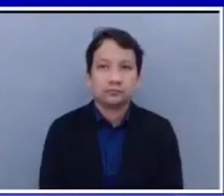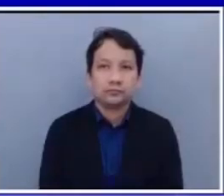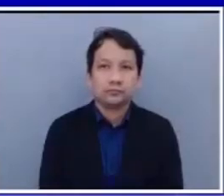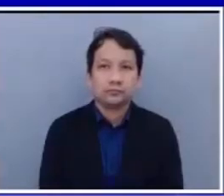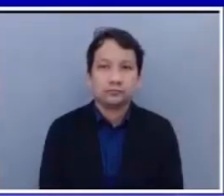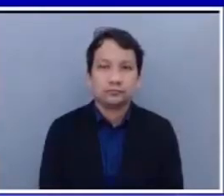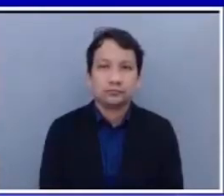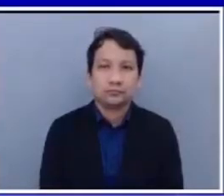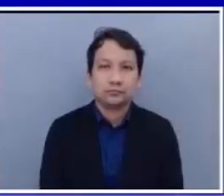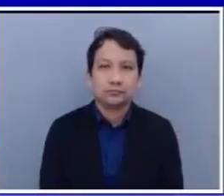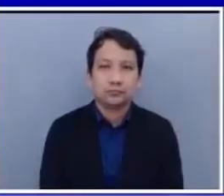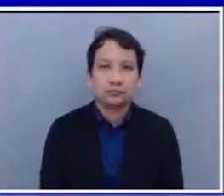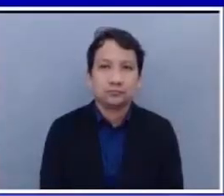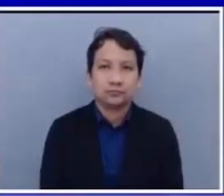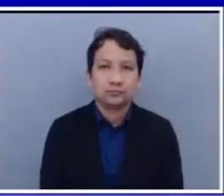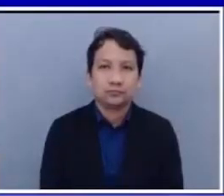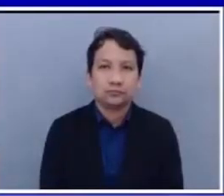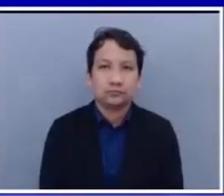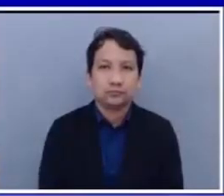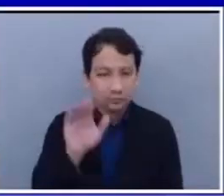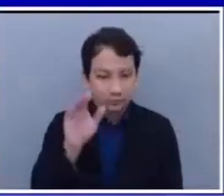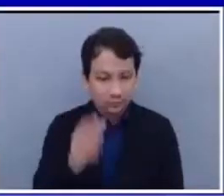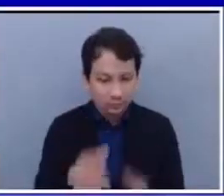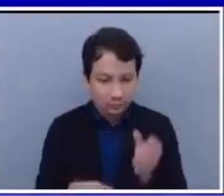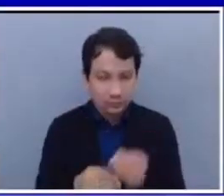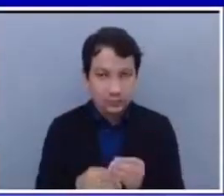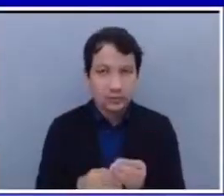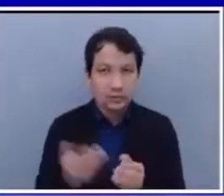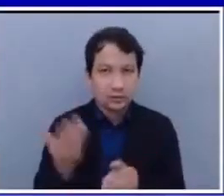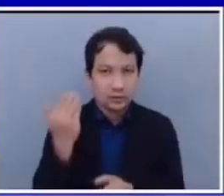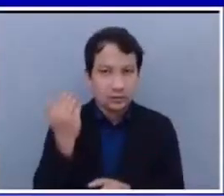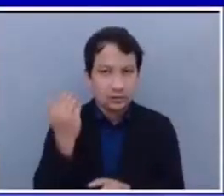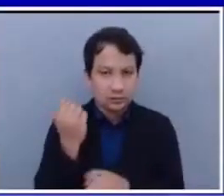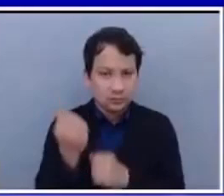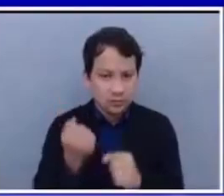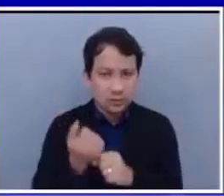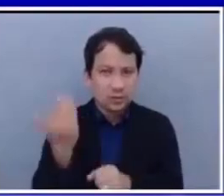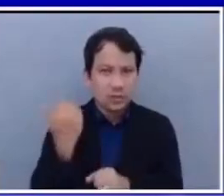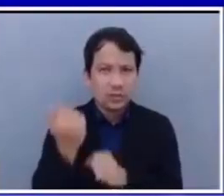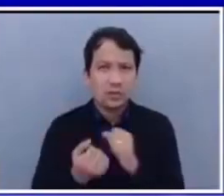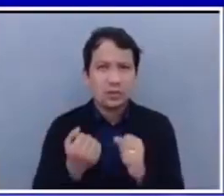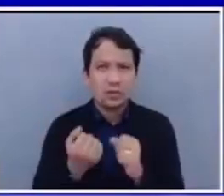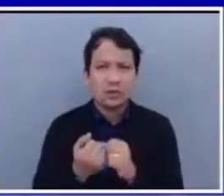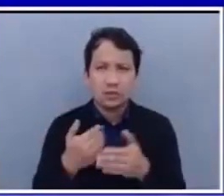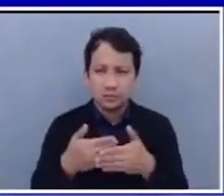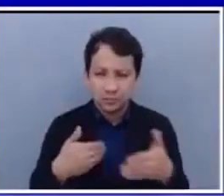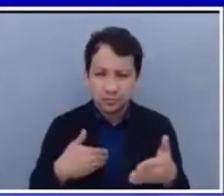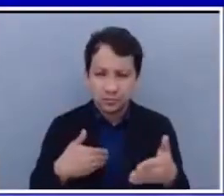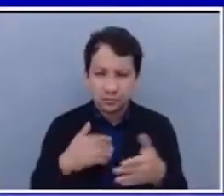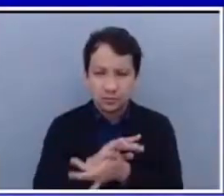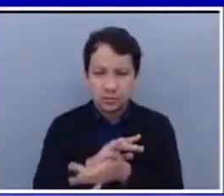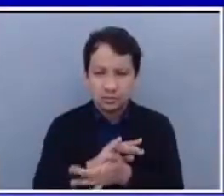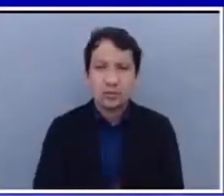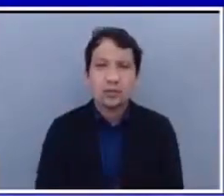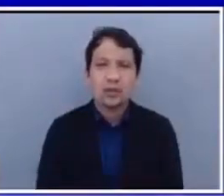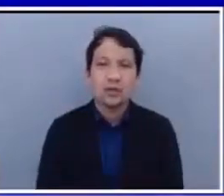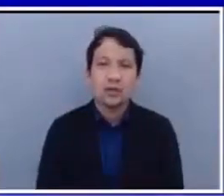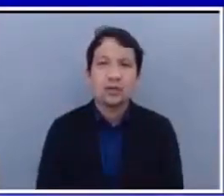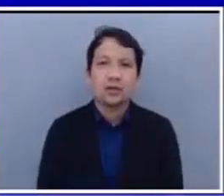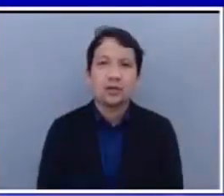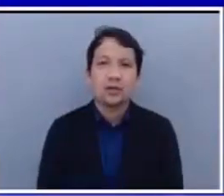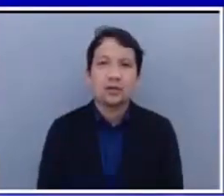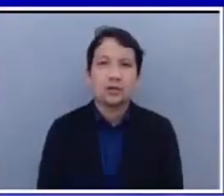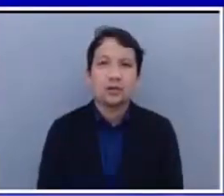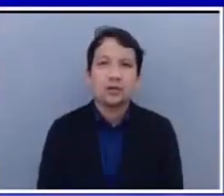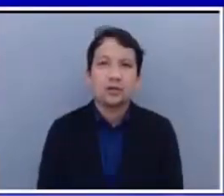I would like to follow up with the year ago levels of key employment indicators. Last